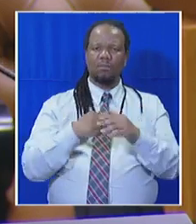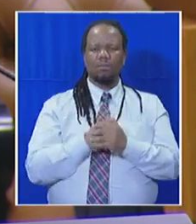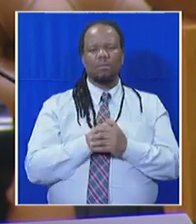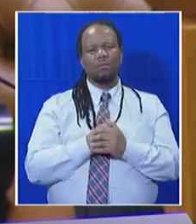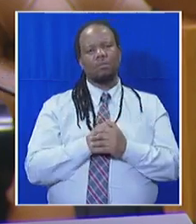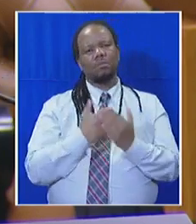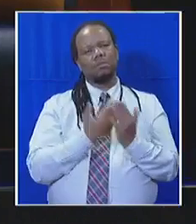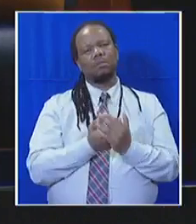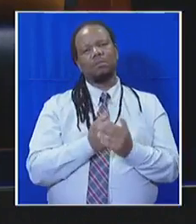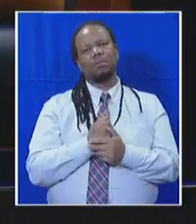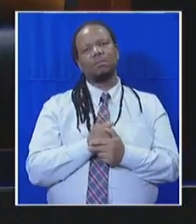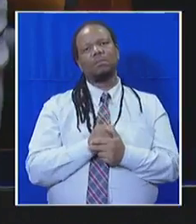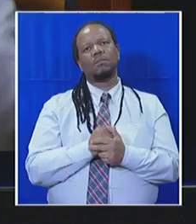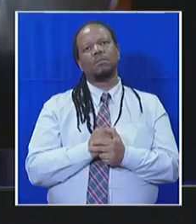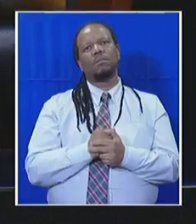so move.